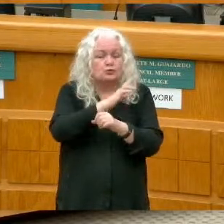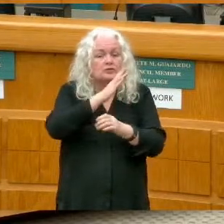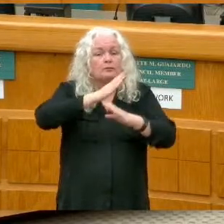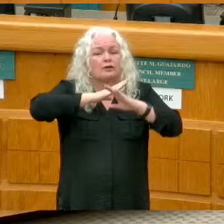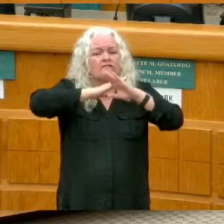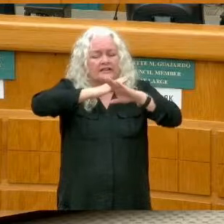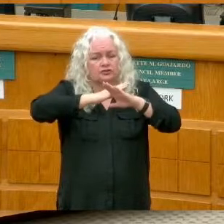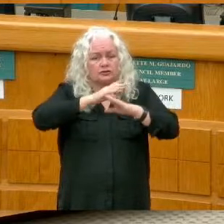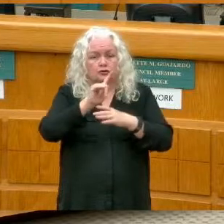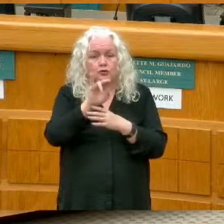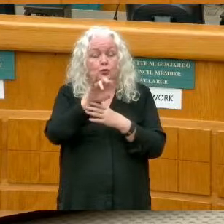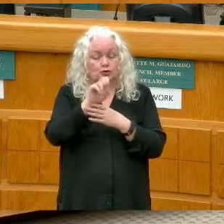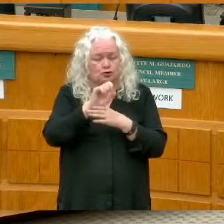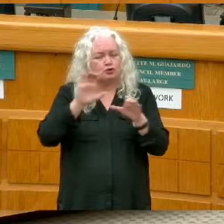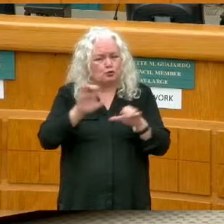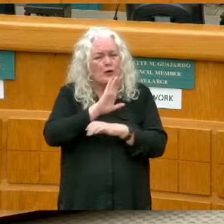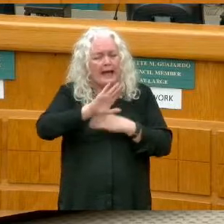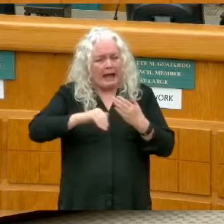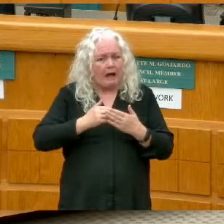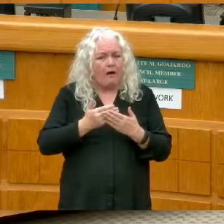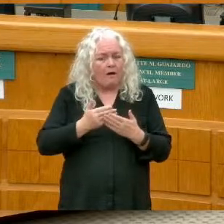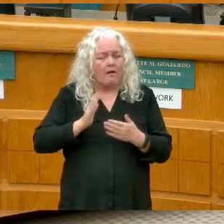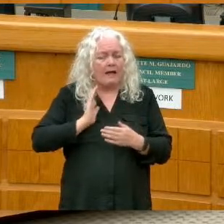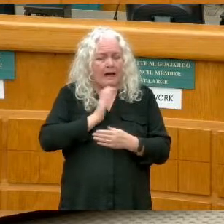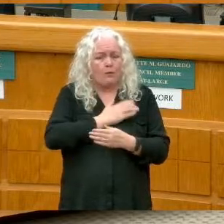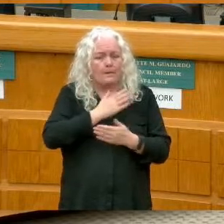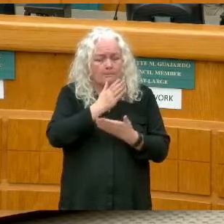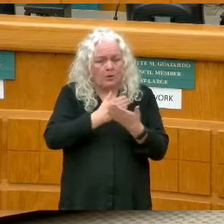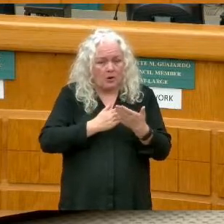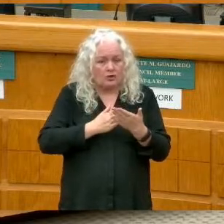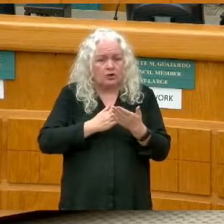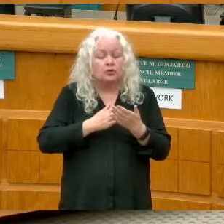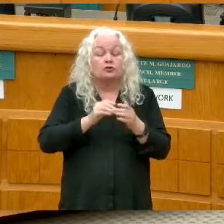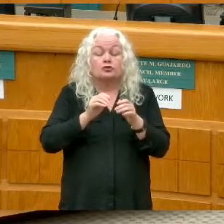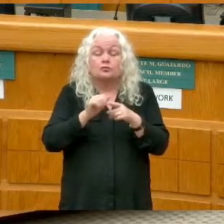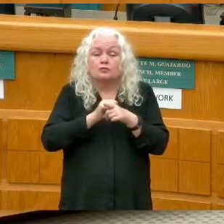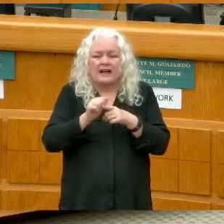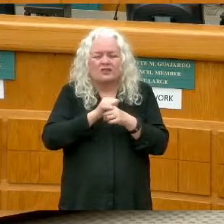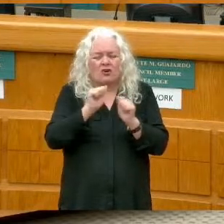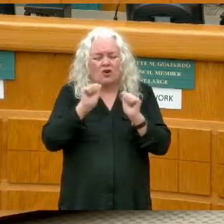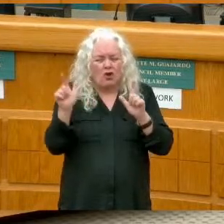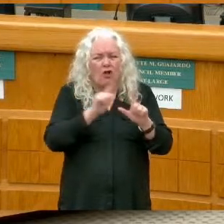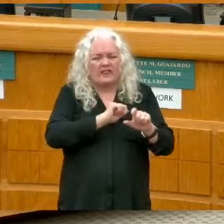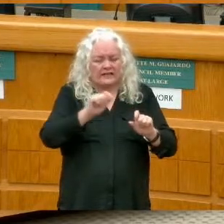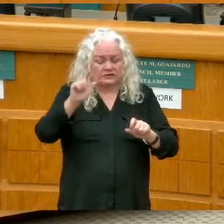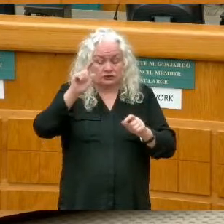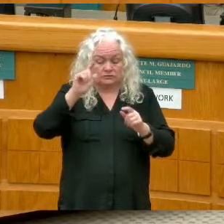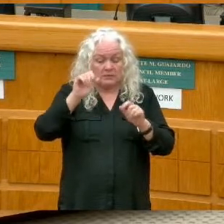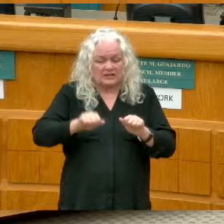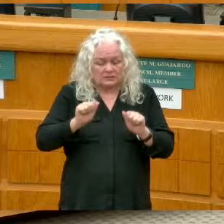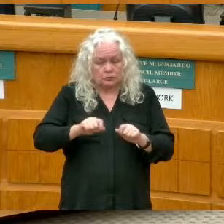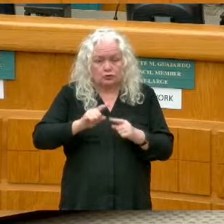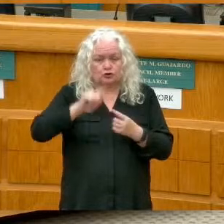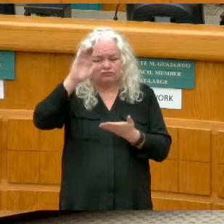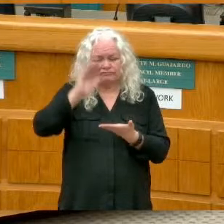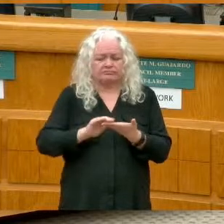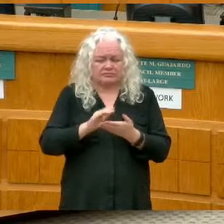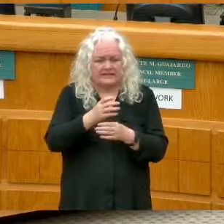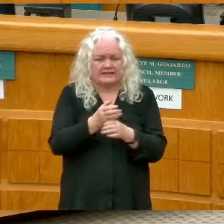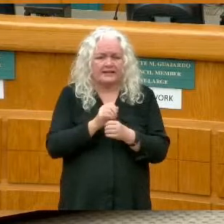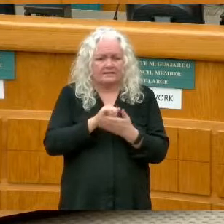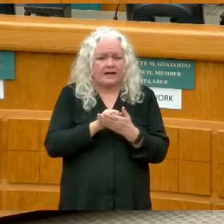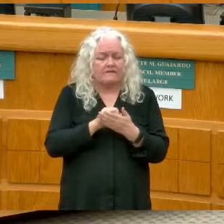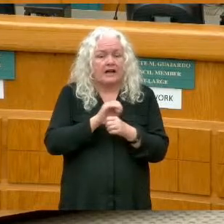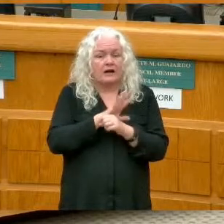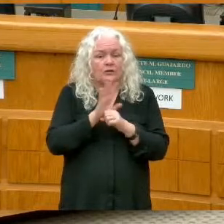tools. Let's all do our part to practice every precaution available to continue to reduce contracting the virus, with